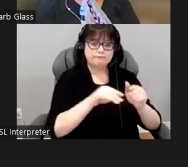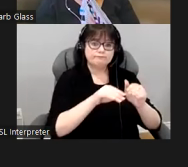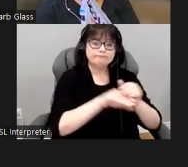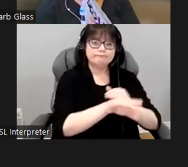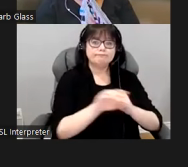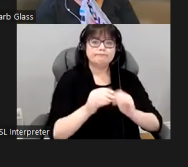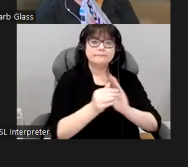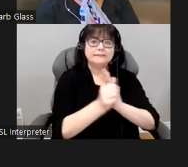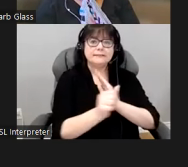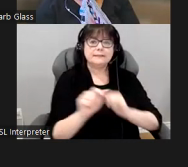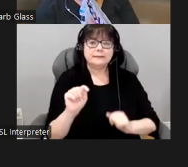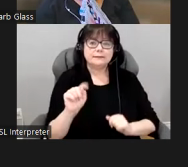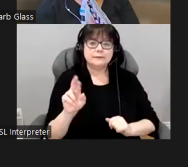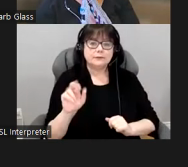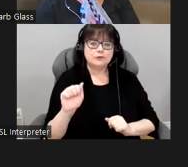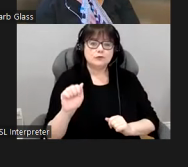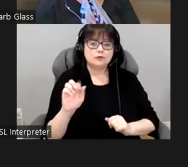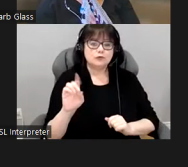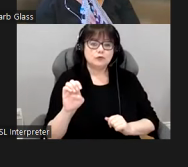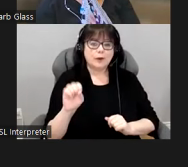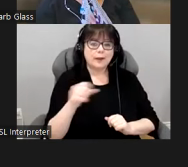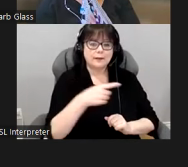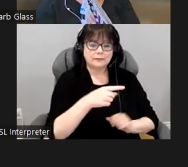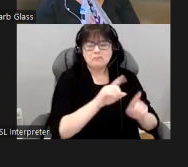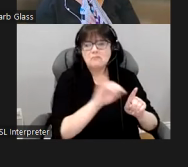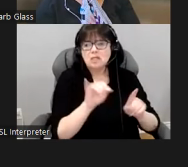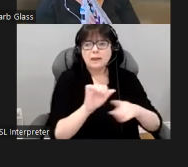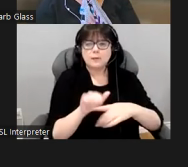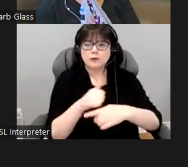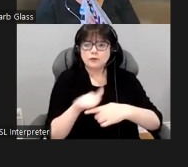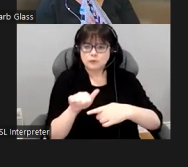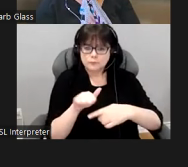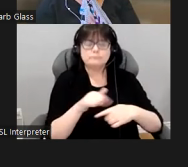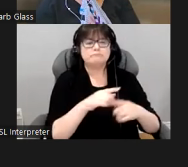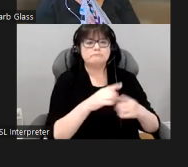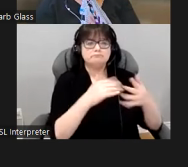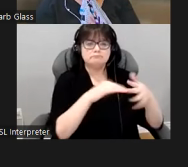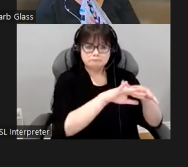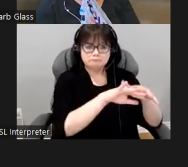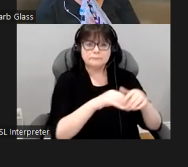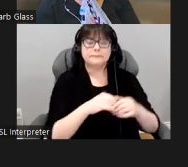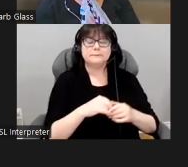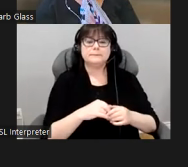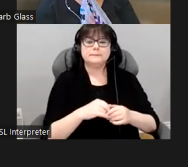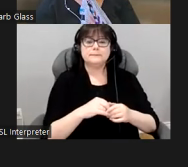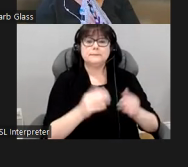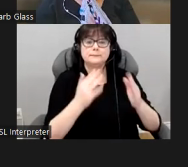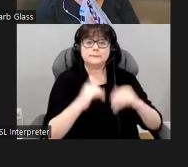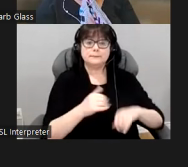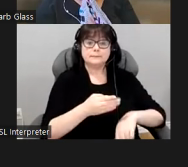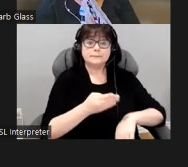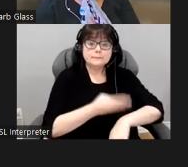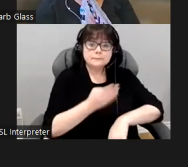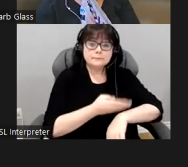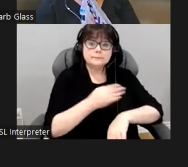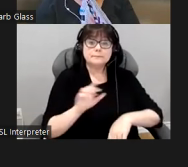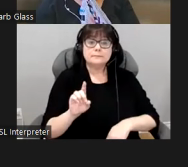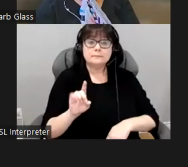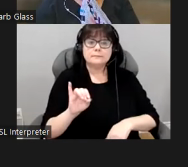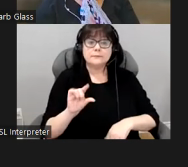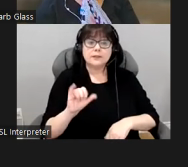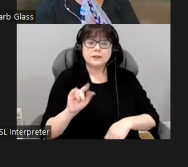along the lines of apprenticeship integration. They mentioned enhanced digital delivery, which relates to this